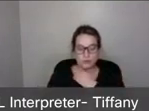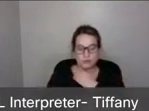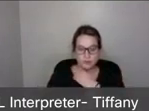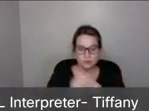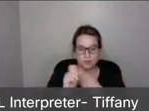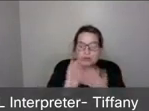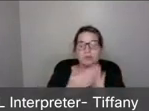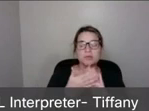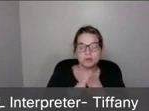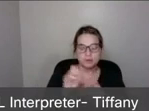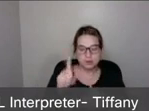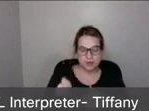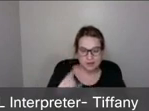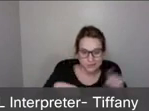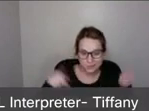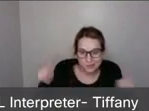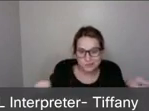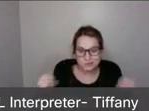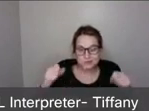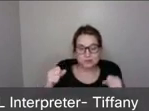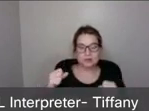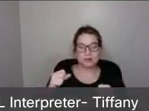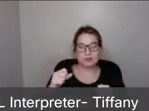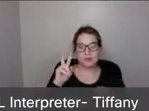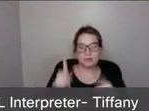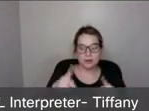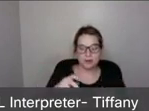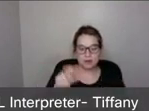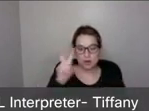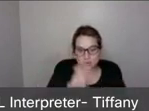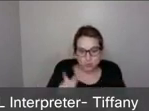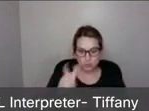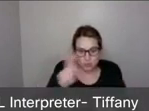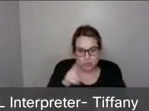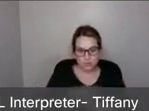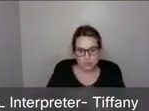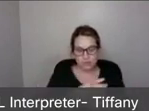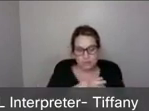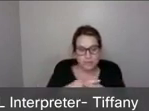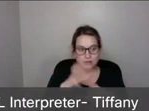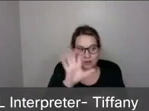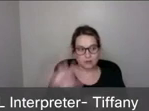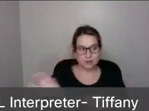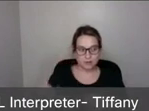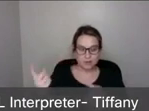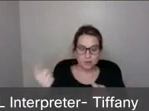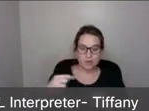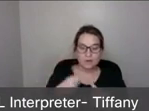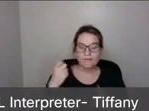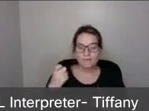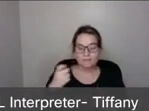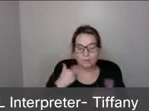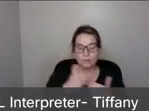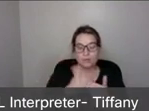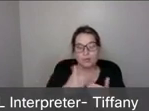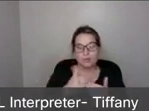with a diversity of people, the tourists and our Native American neighbors who come here from nearby